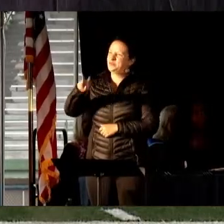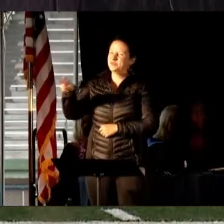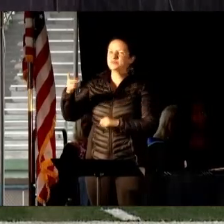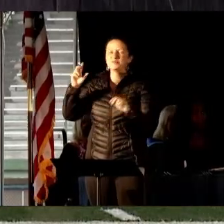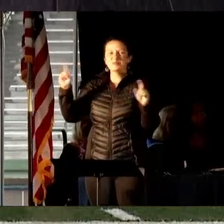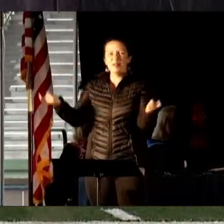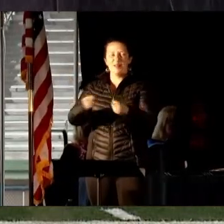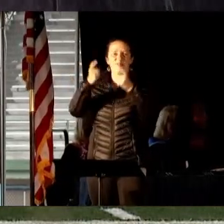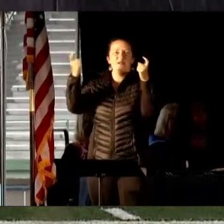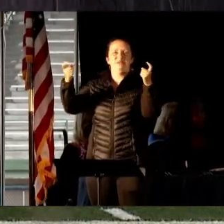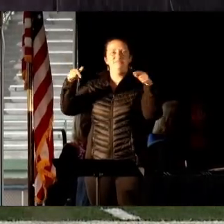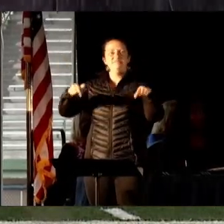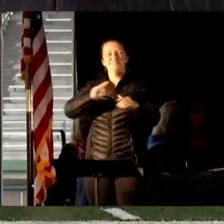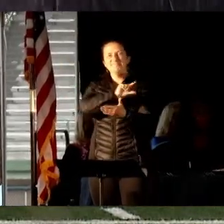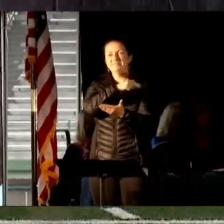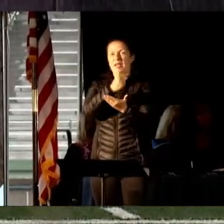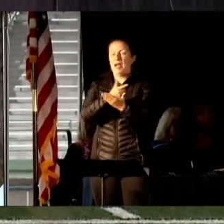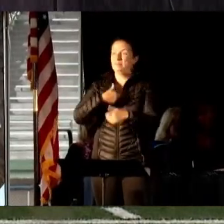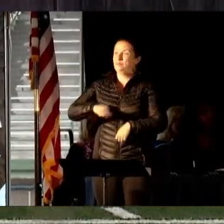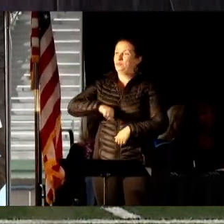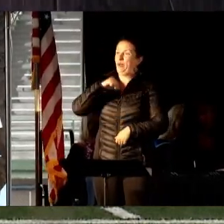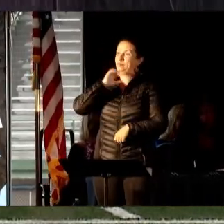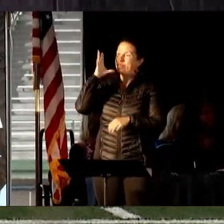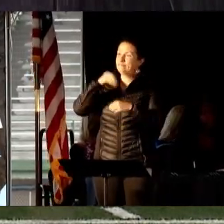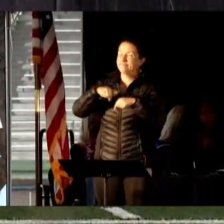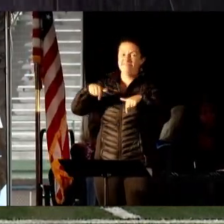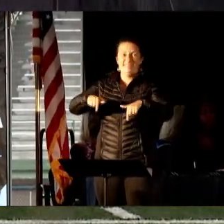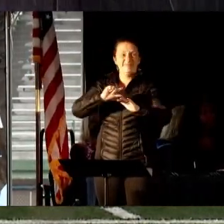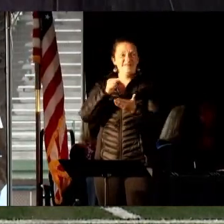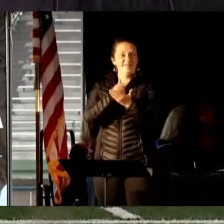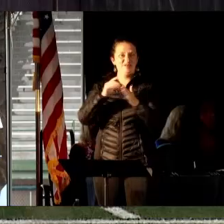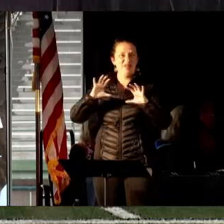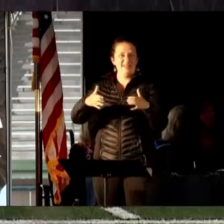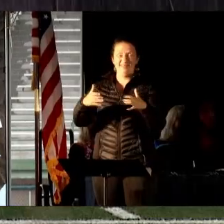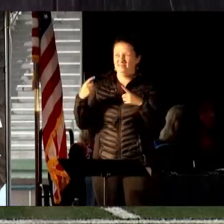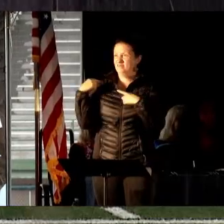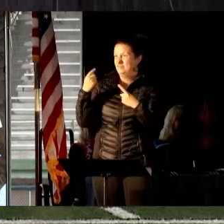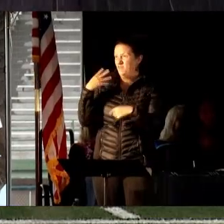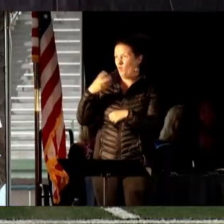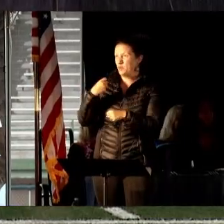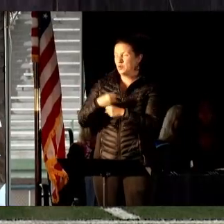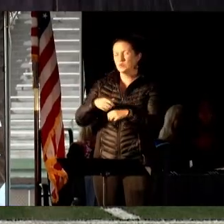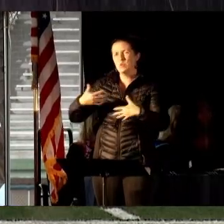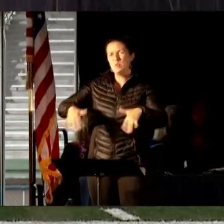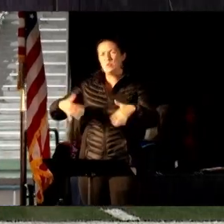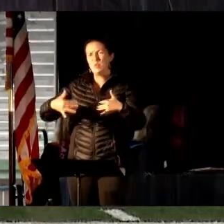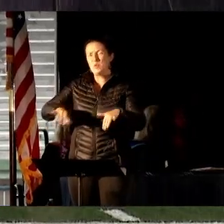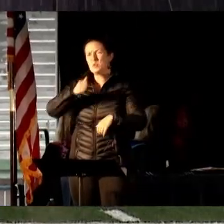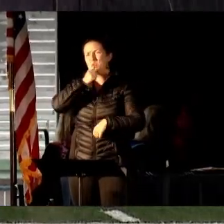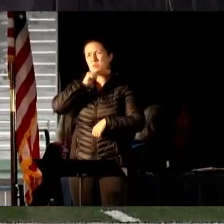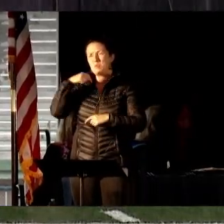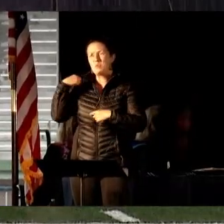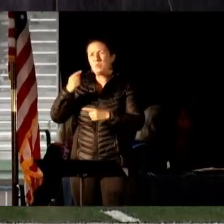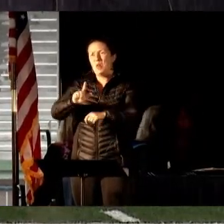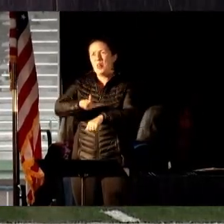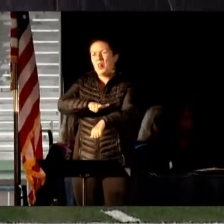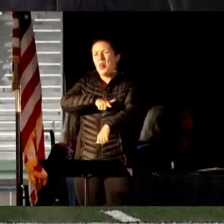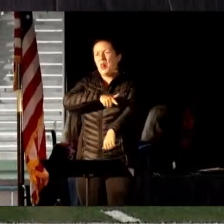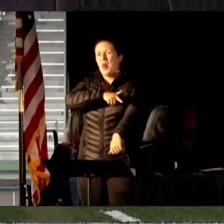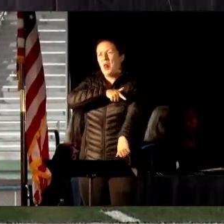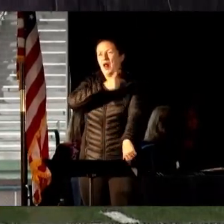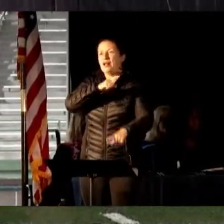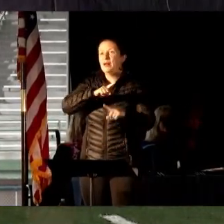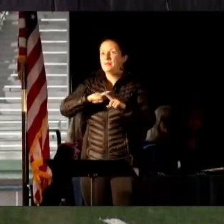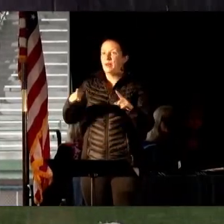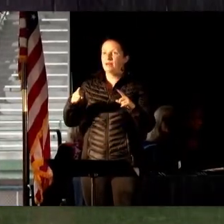this accomplished graduating class. These 4 years have been long at times, but today it seems as though they went by